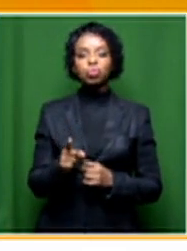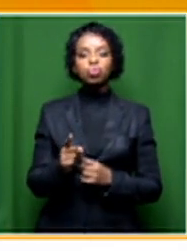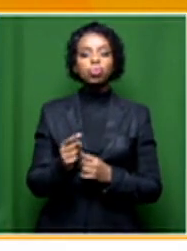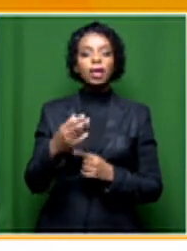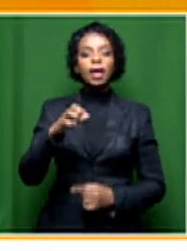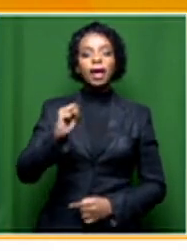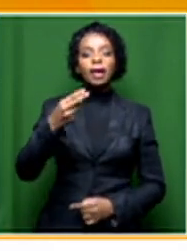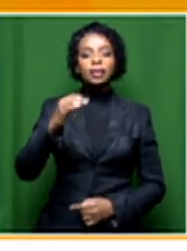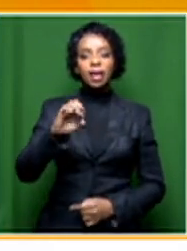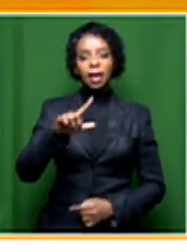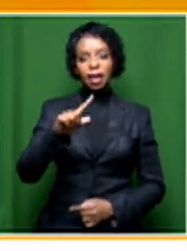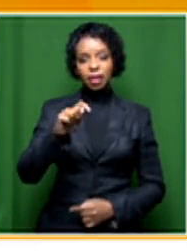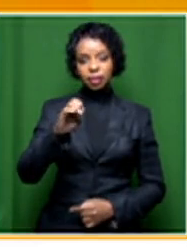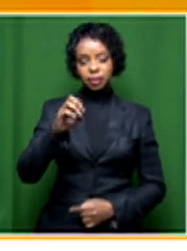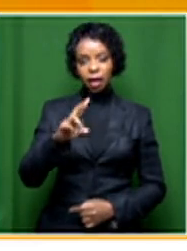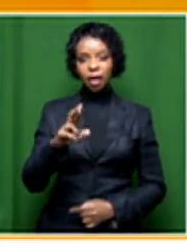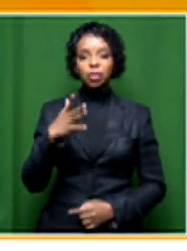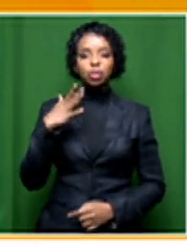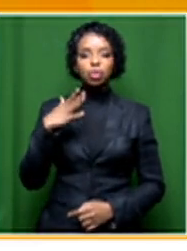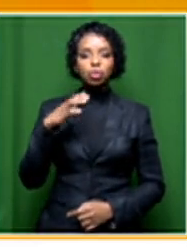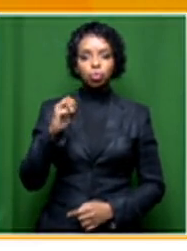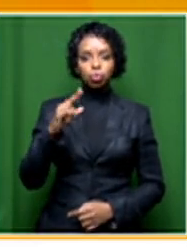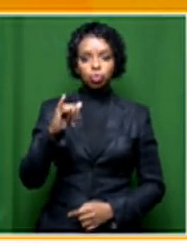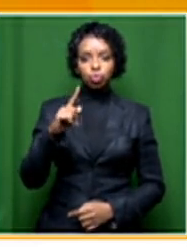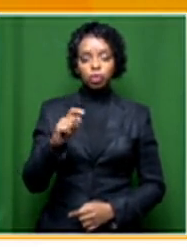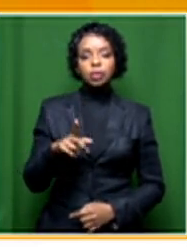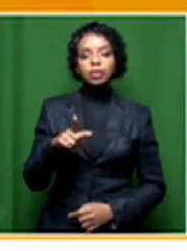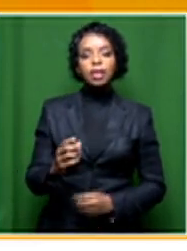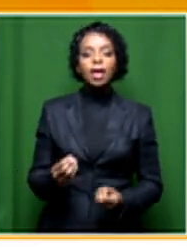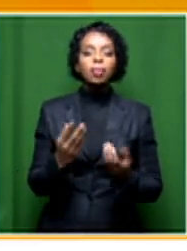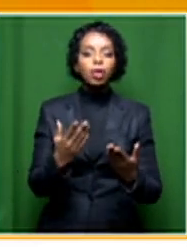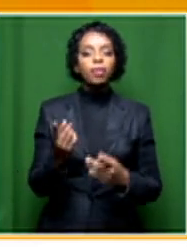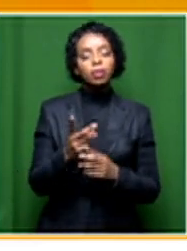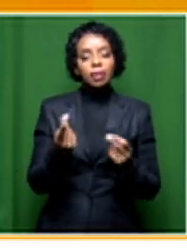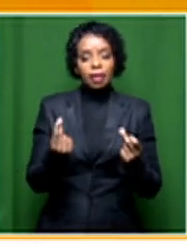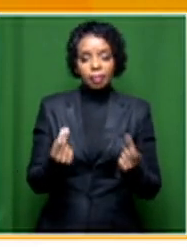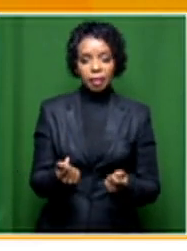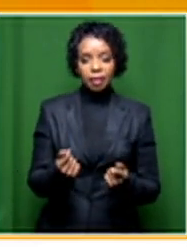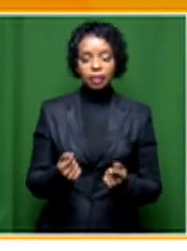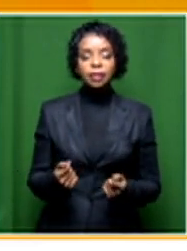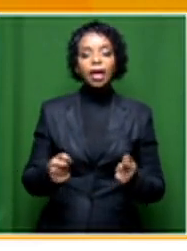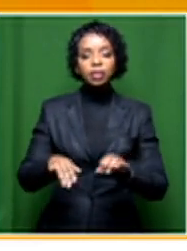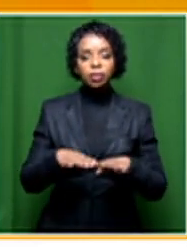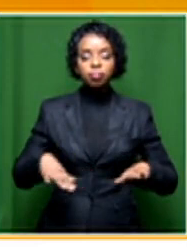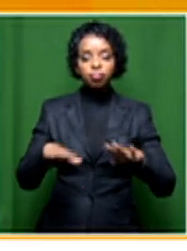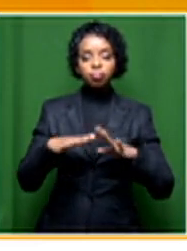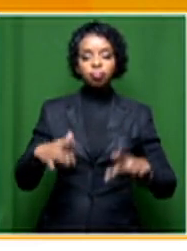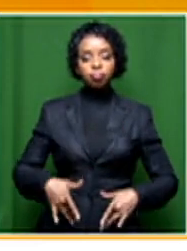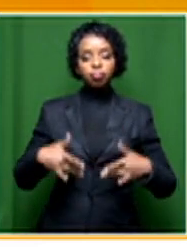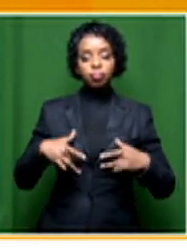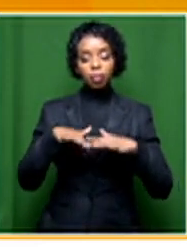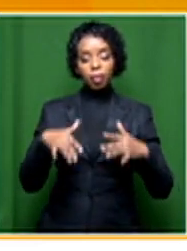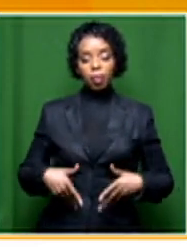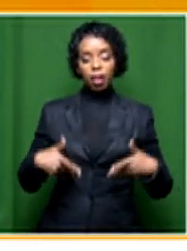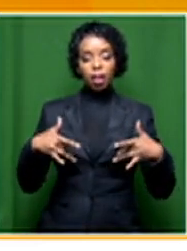which is an organization to manufacture products to provide immediate shelter for those who sleep on the streets. And this program